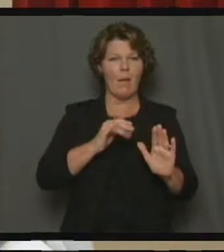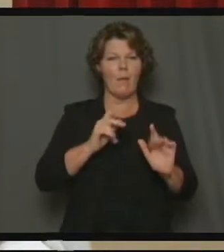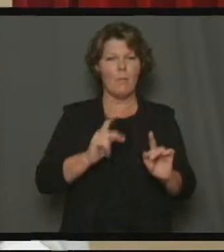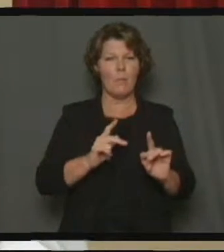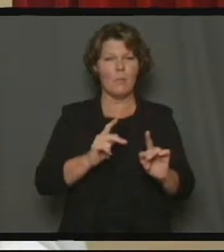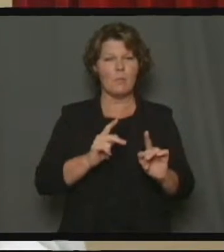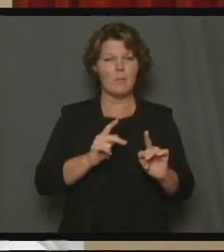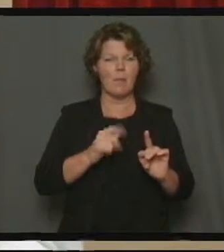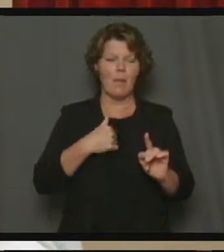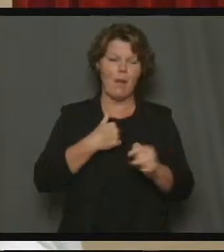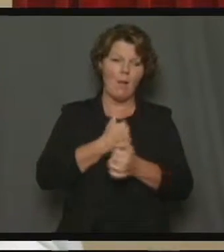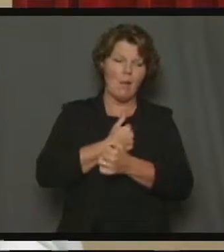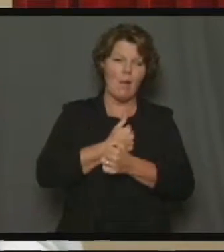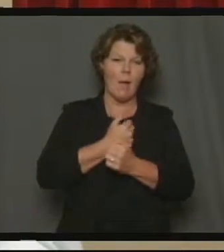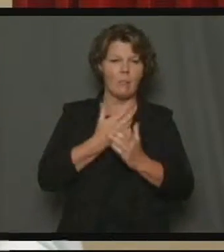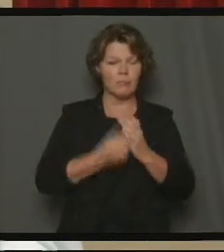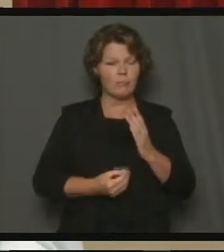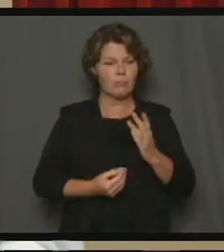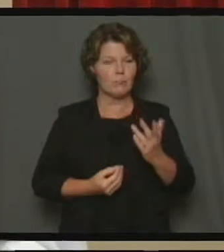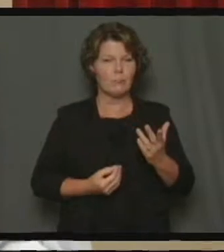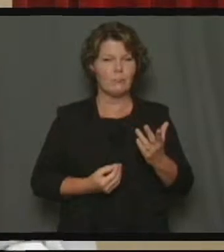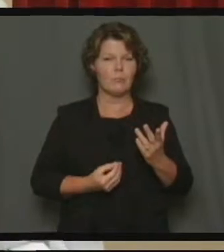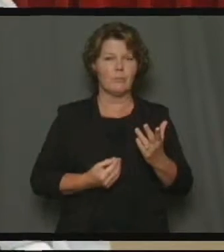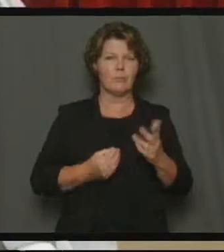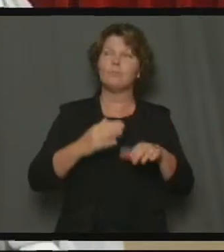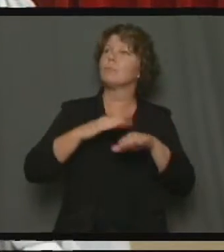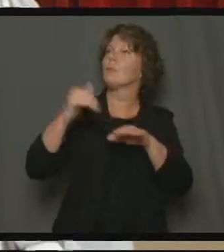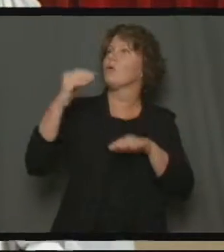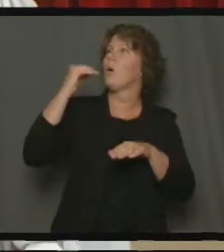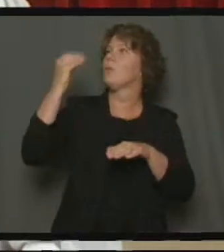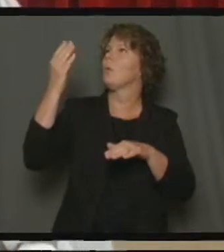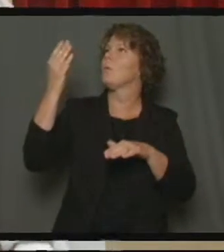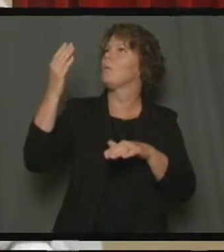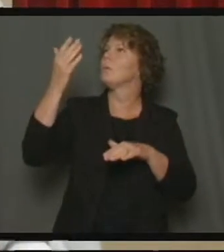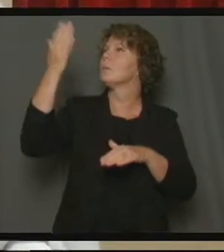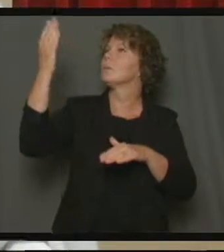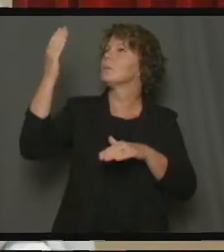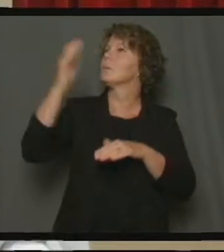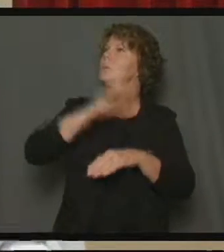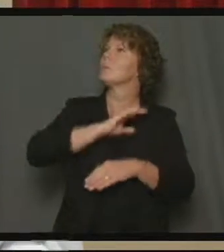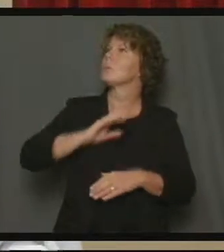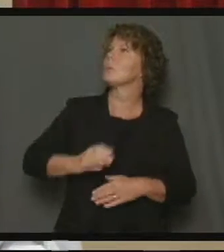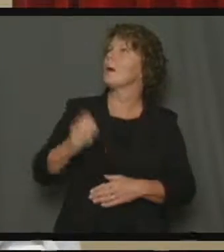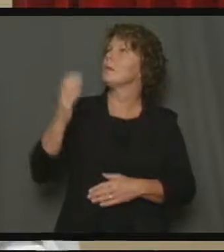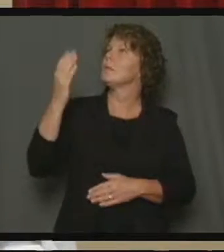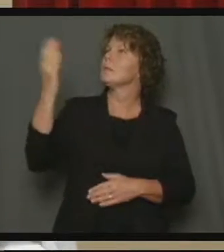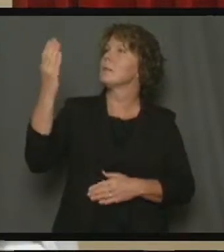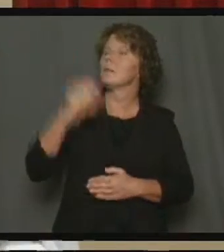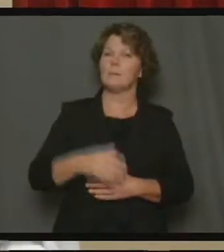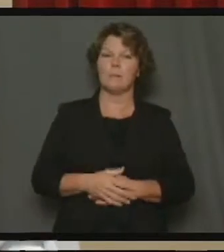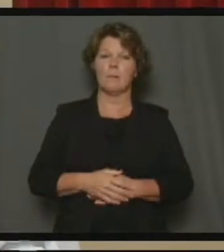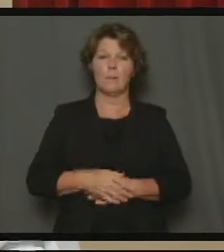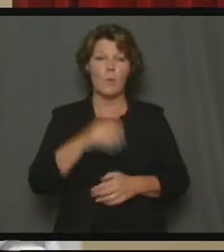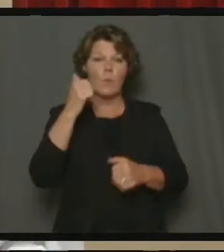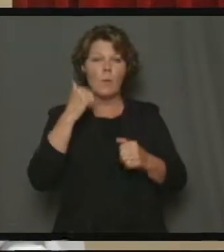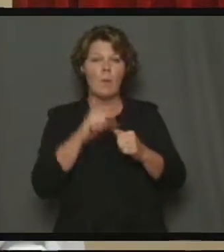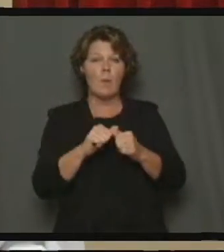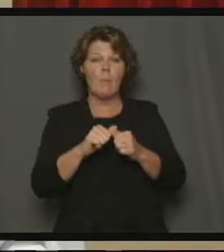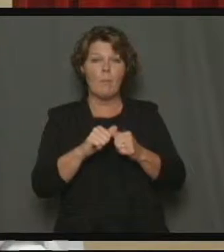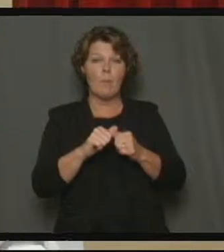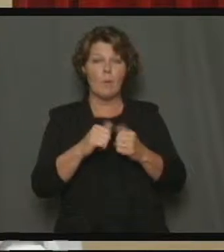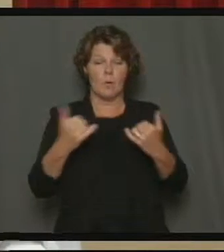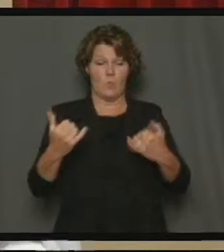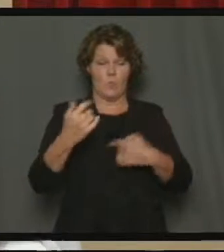sitting next to you, but has been called home to Christ. We remember these words